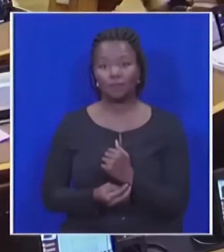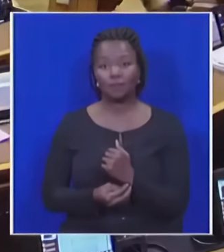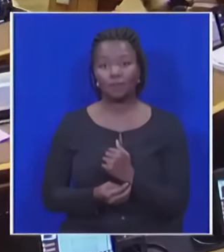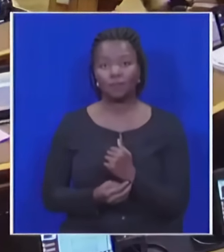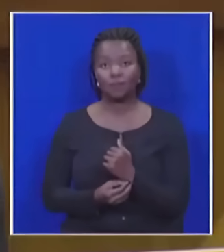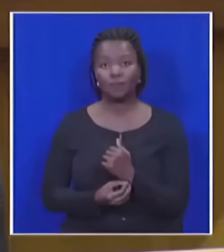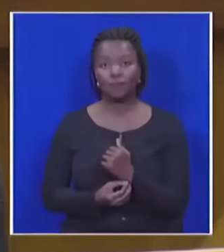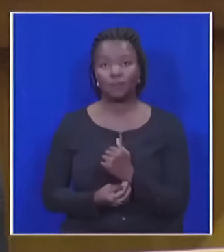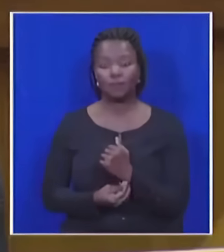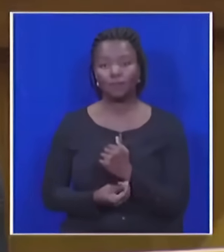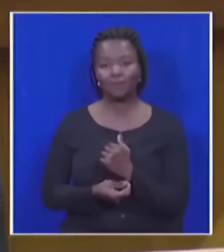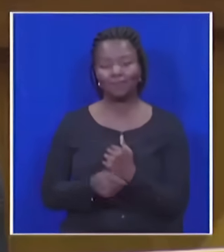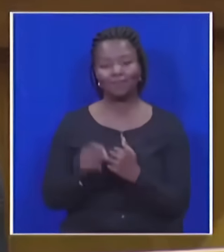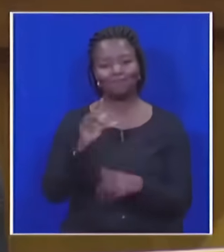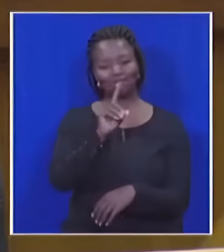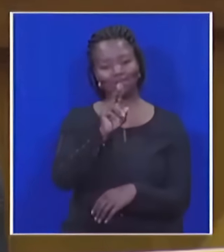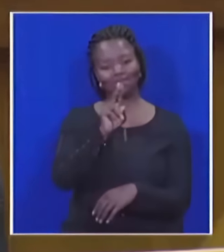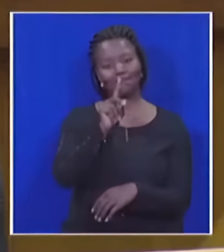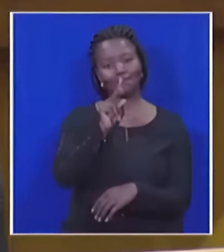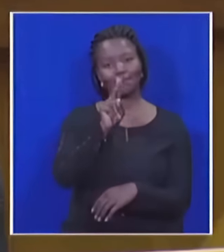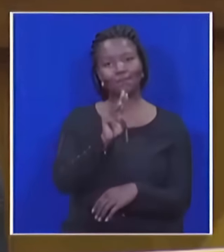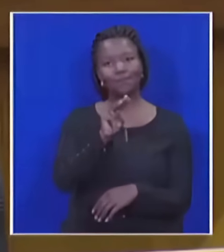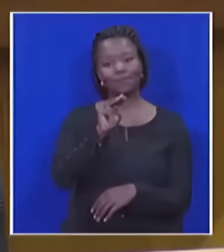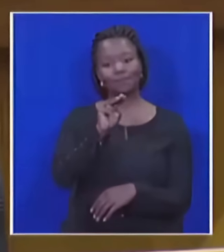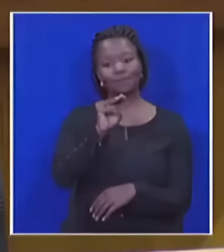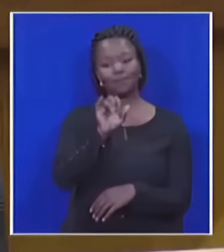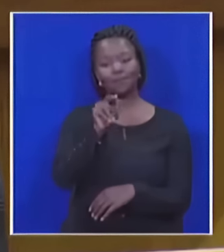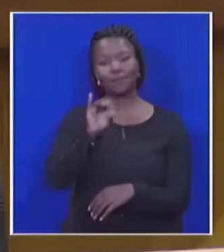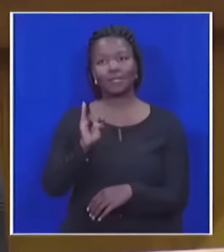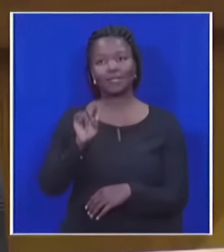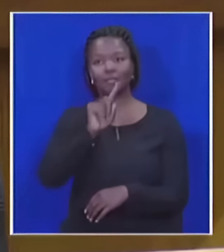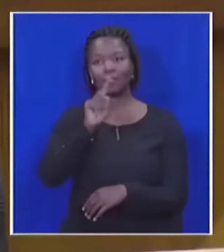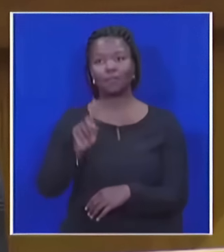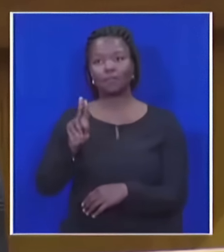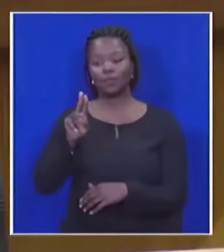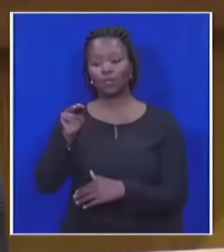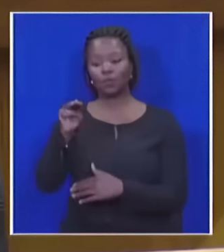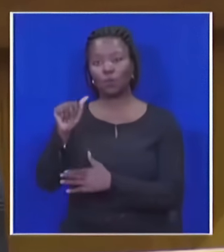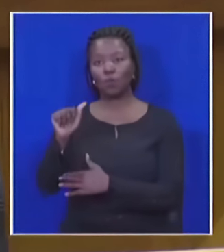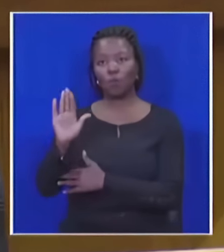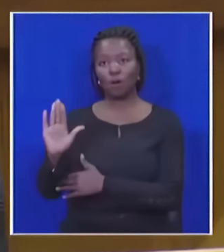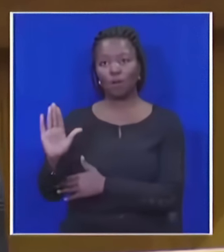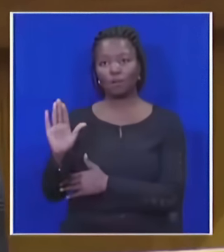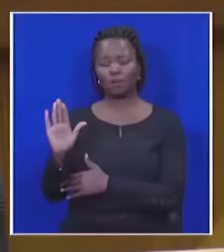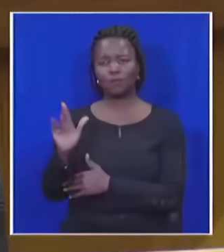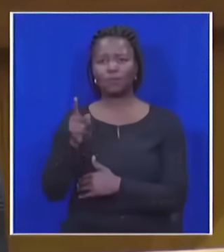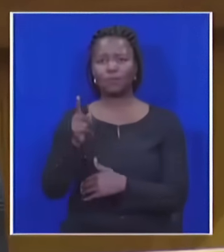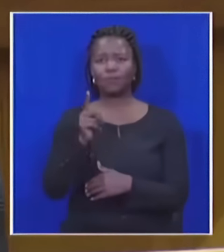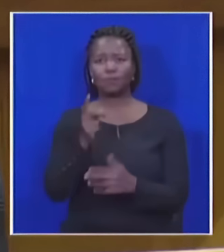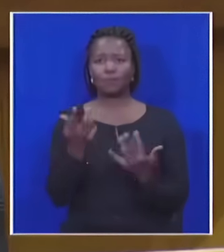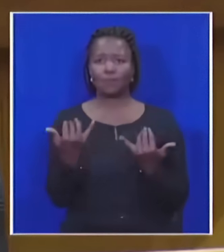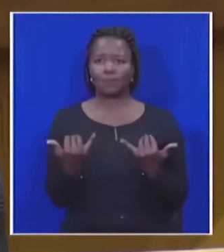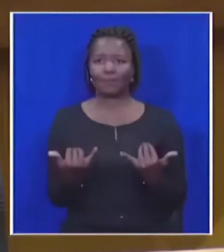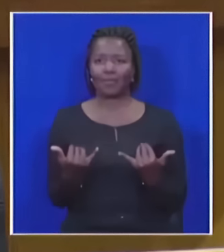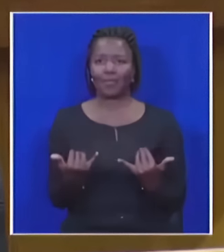under Dudu Myeni Zuma, On the point a of number order, of Chair. SA Honorable staff member, members Point of honorable, are